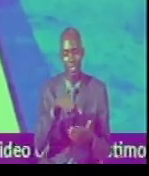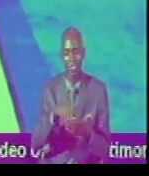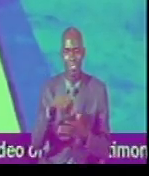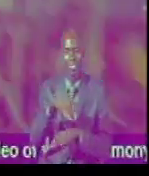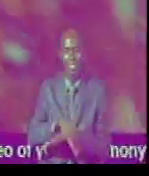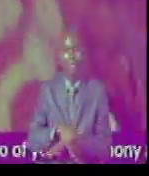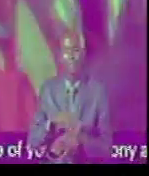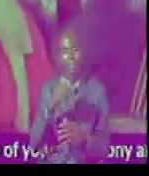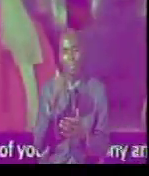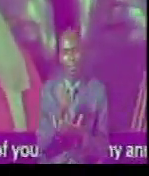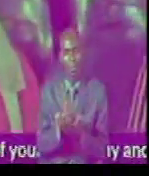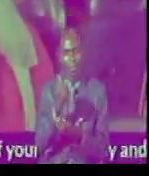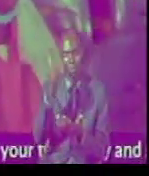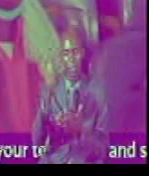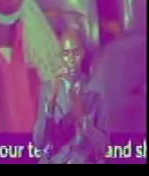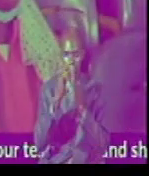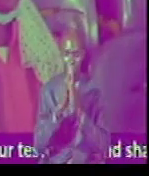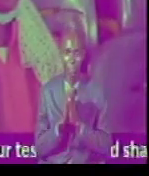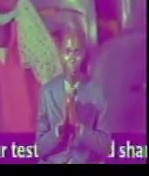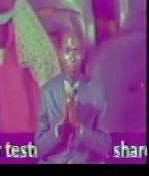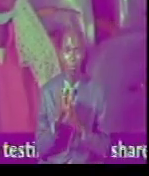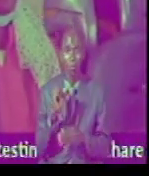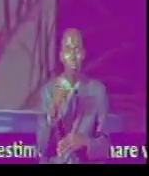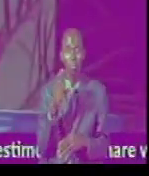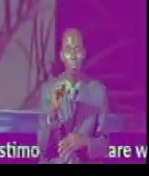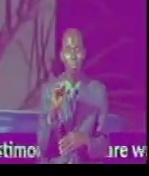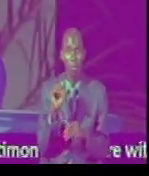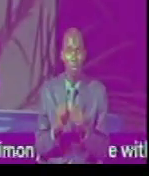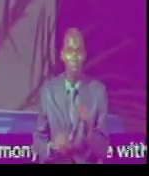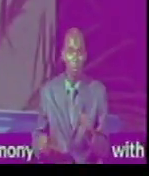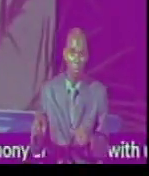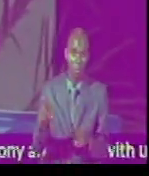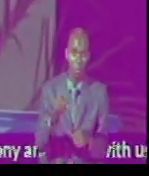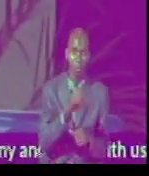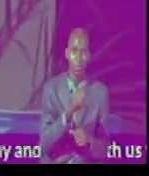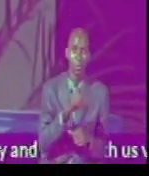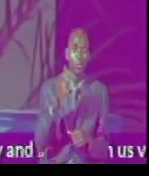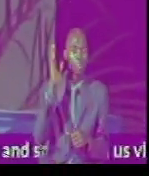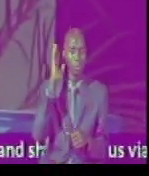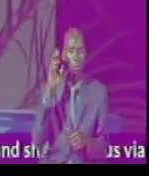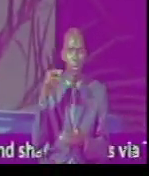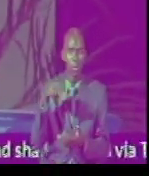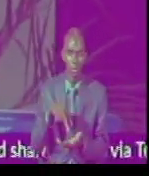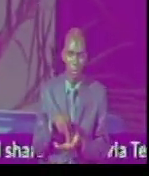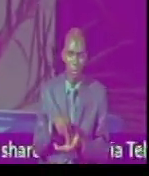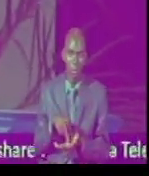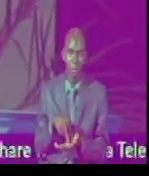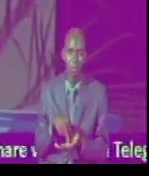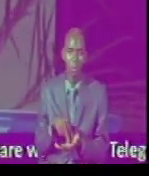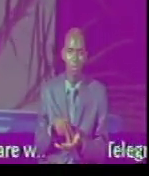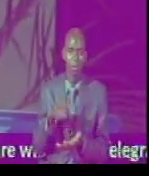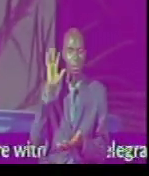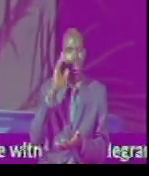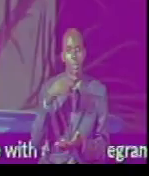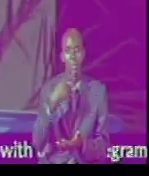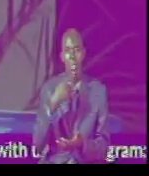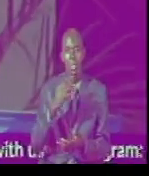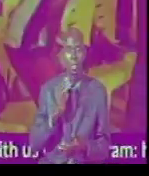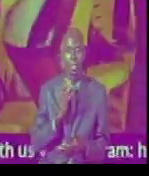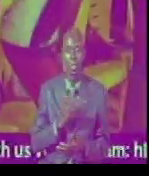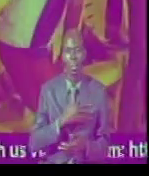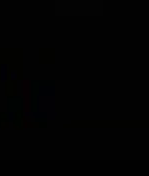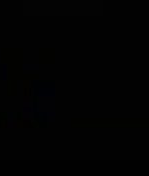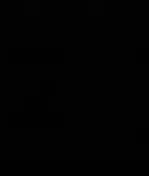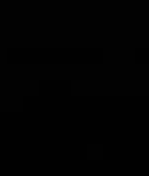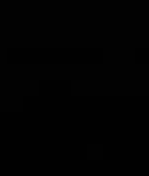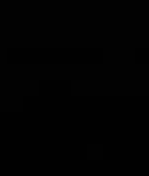Amen. So every one of us, we will stand up. You will say, our Father, we thank